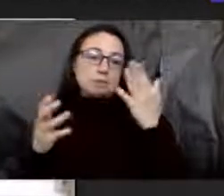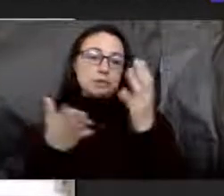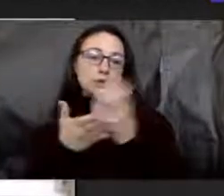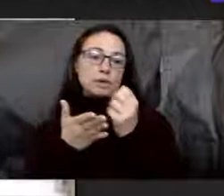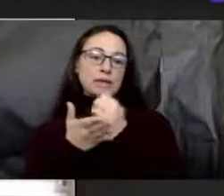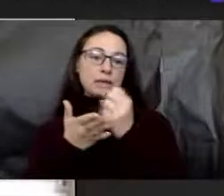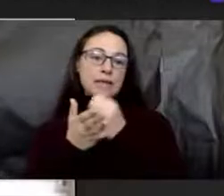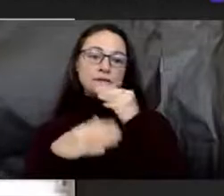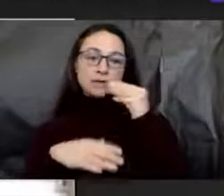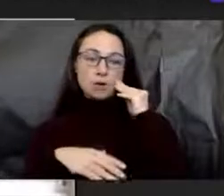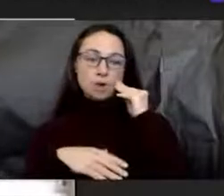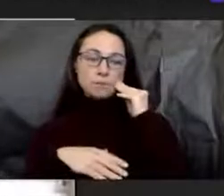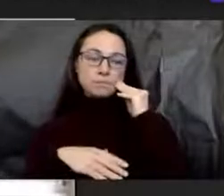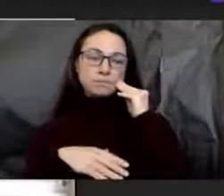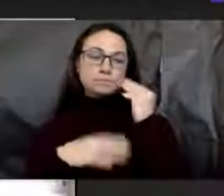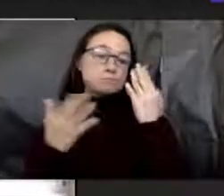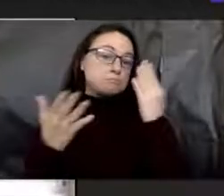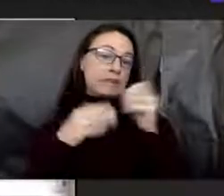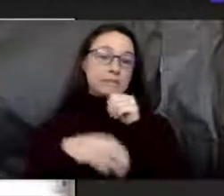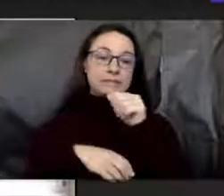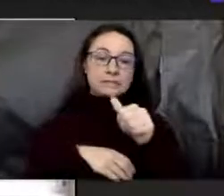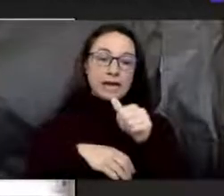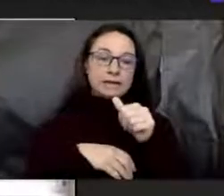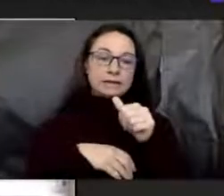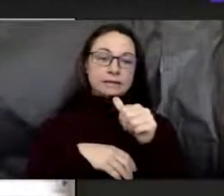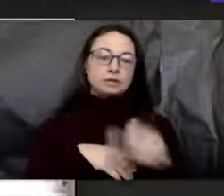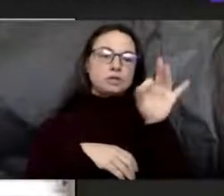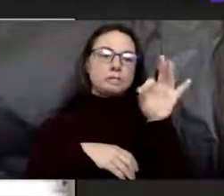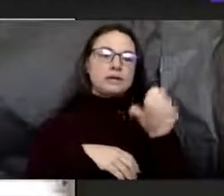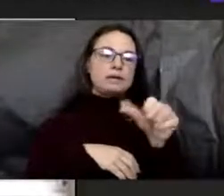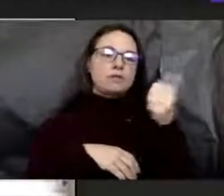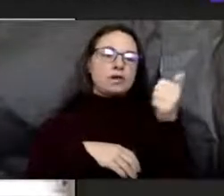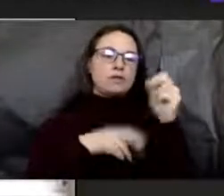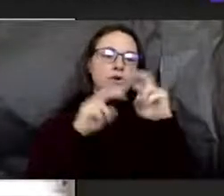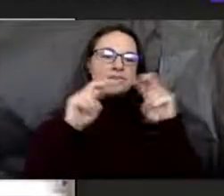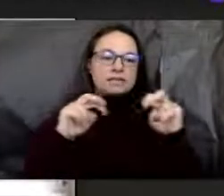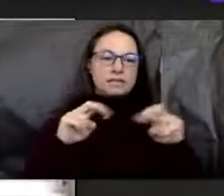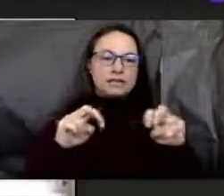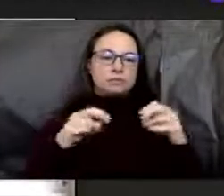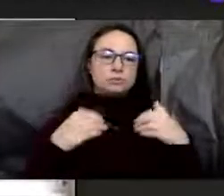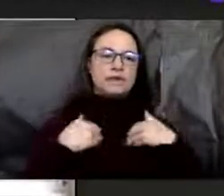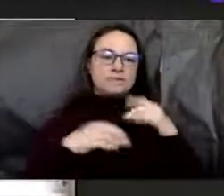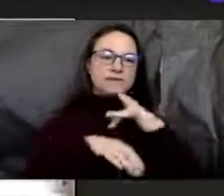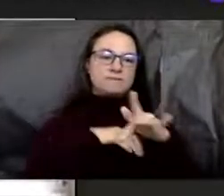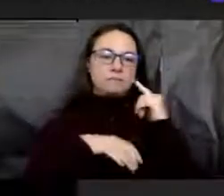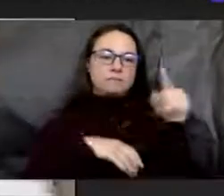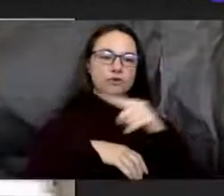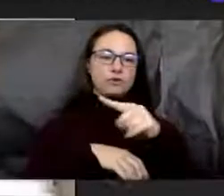home, or maybe it's not and you want to do one of the other investigations that we have available for you.